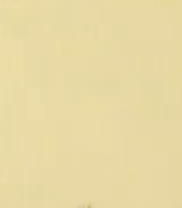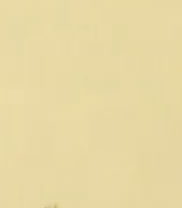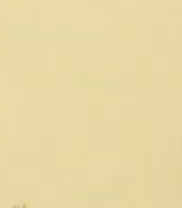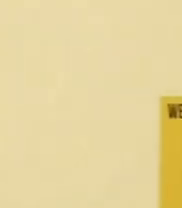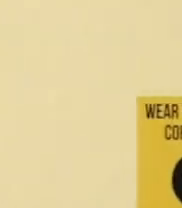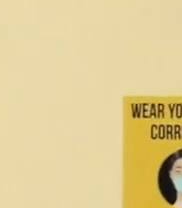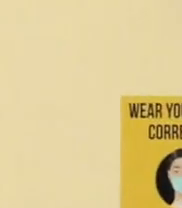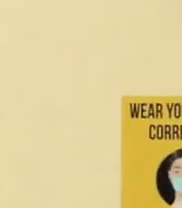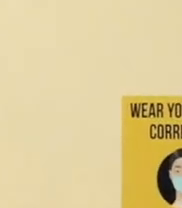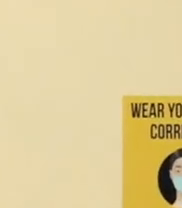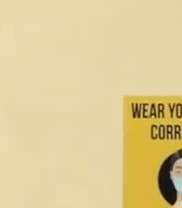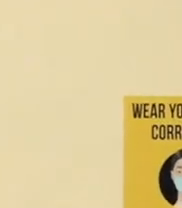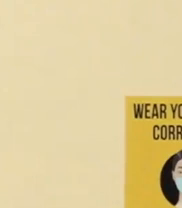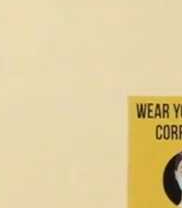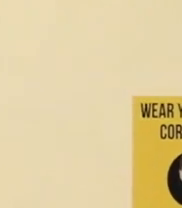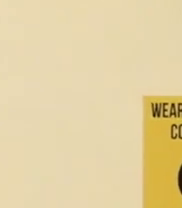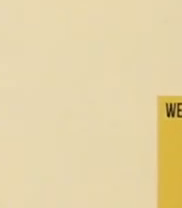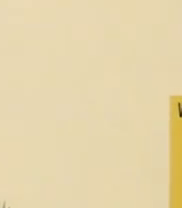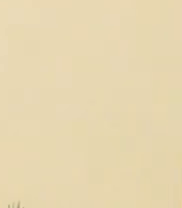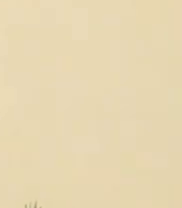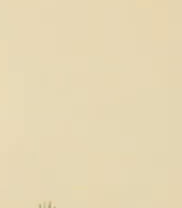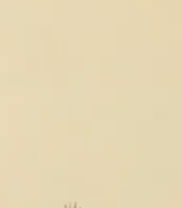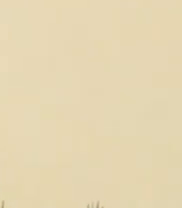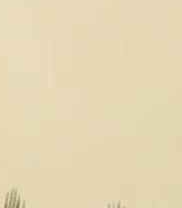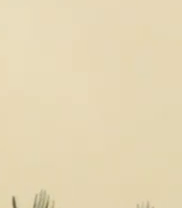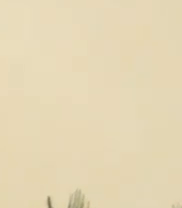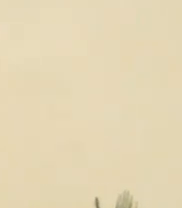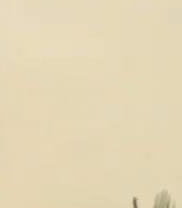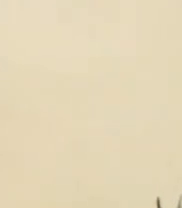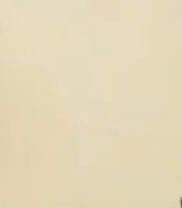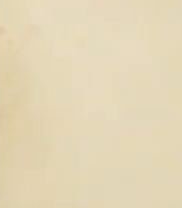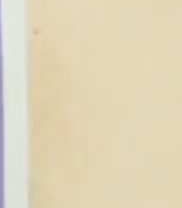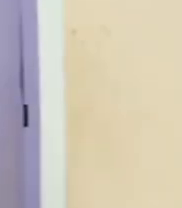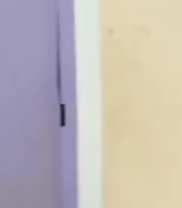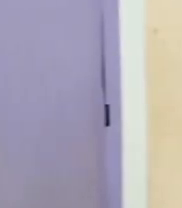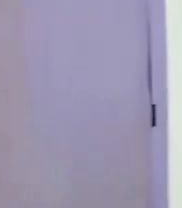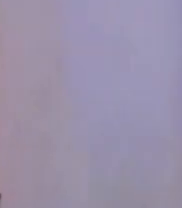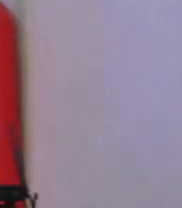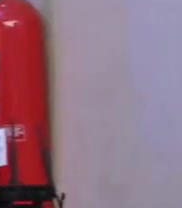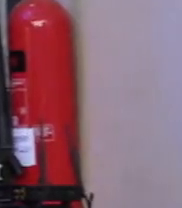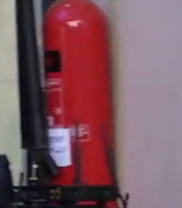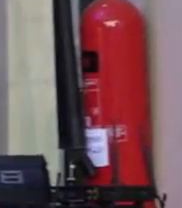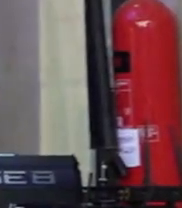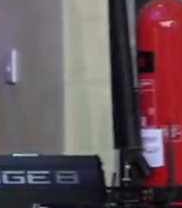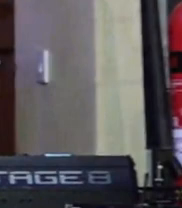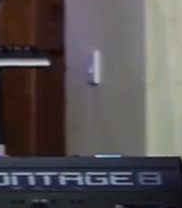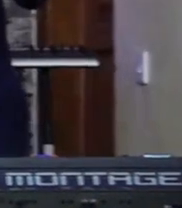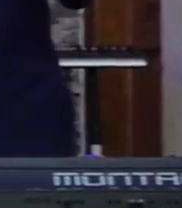life. And I thank you that the miracles that have begun today